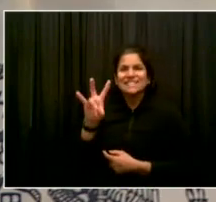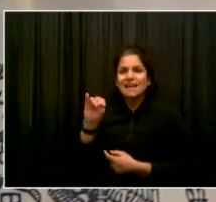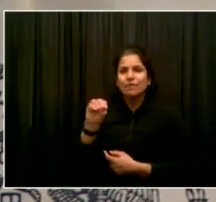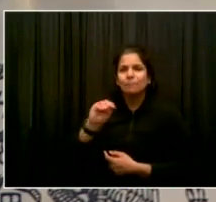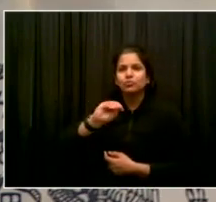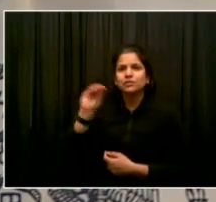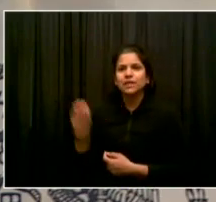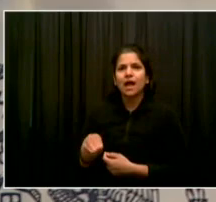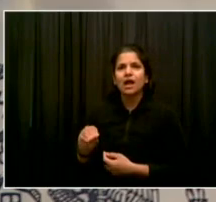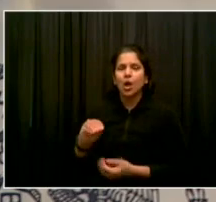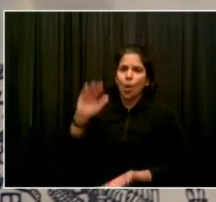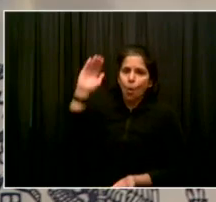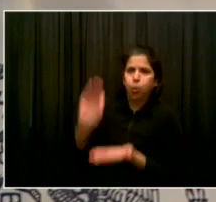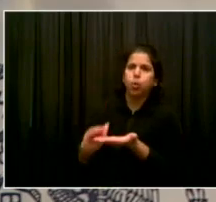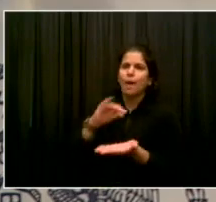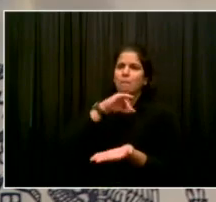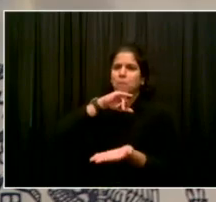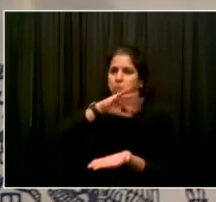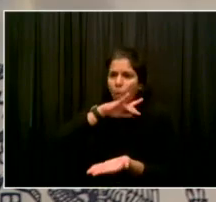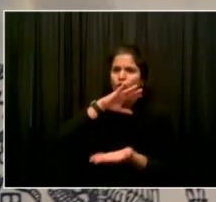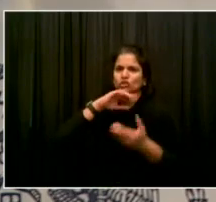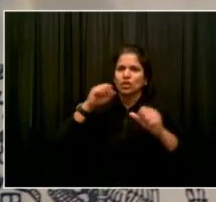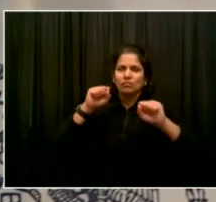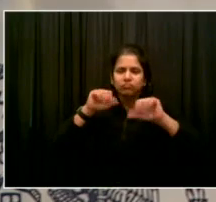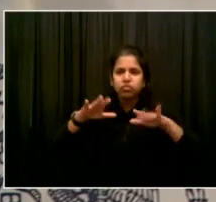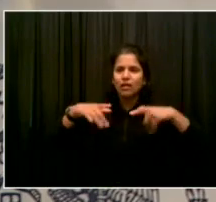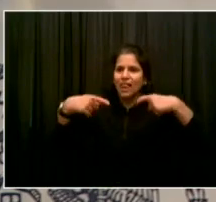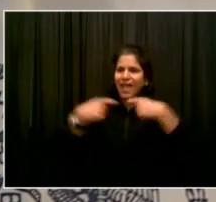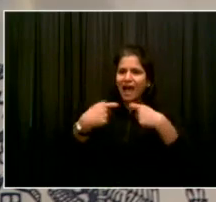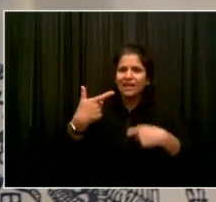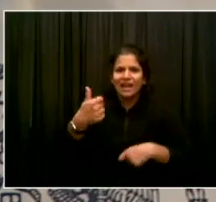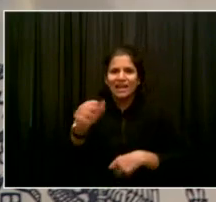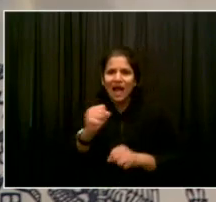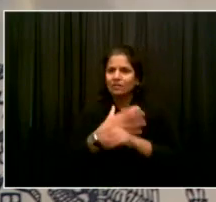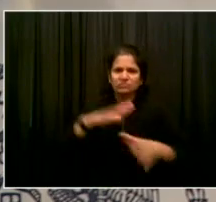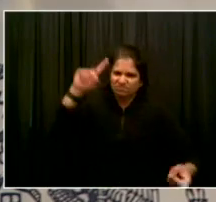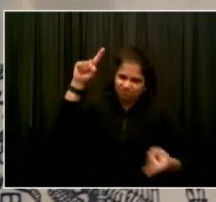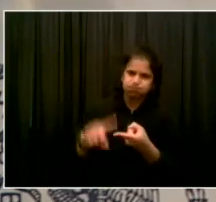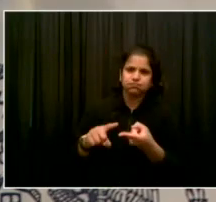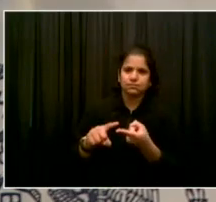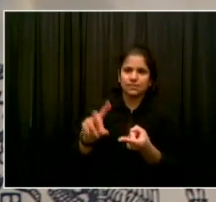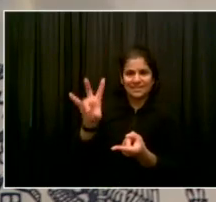act aggressively. So I'm going to sign these executive orders now.